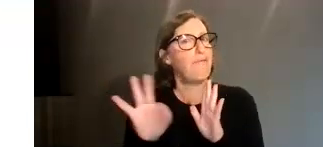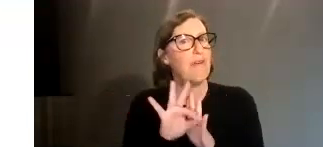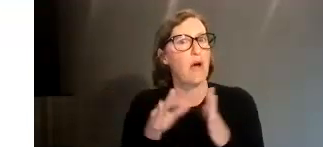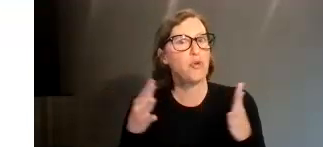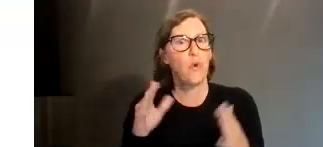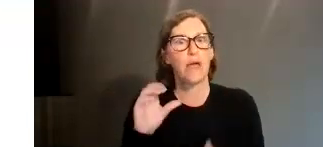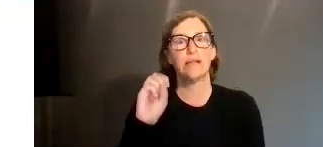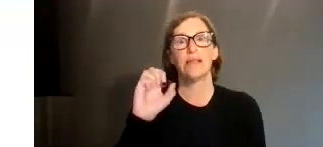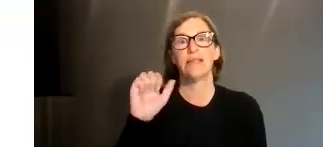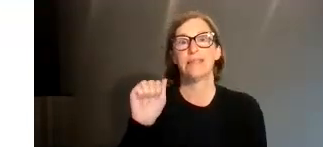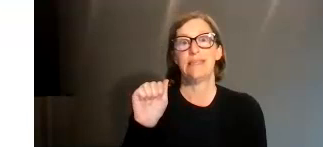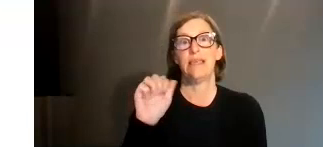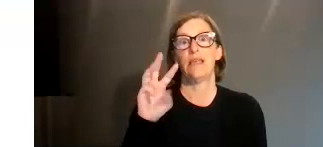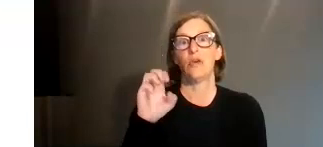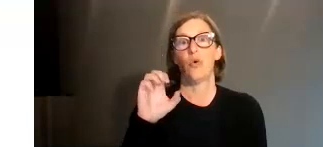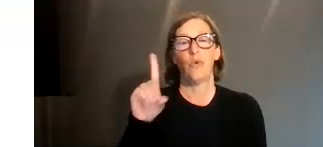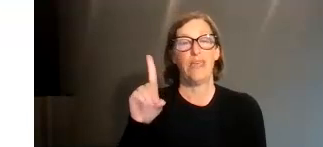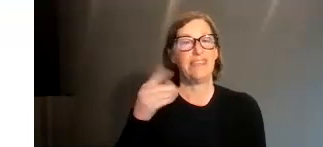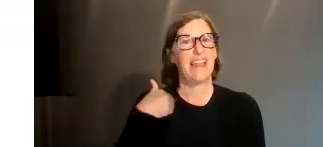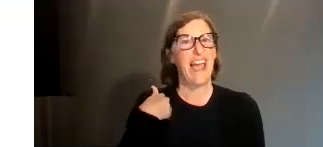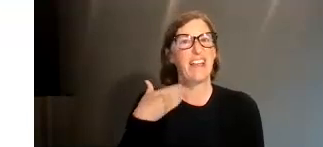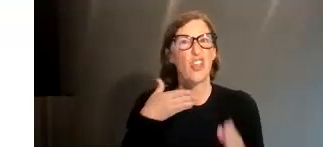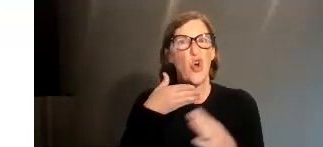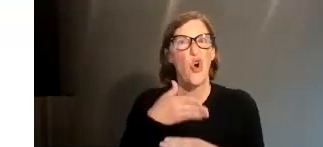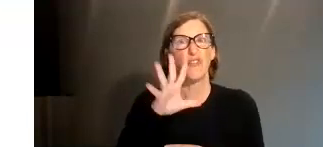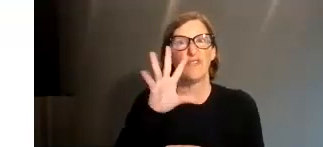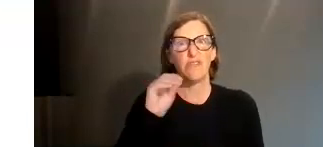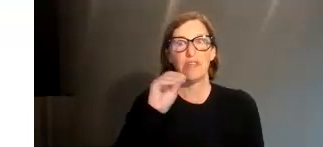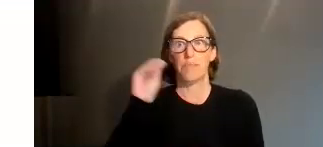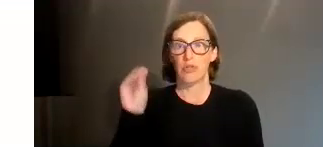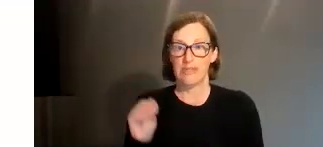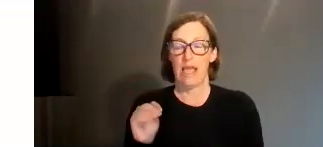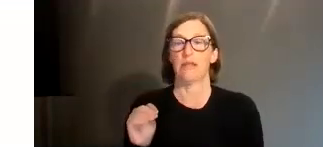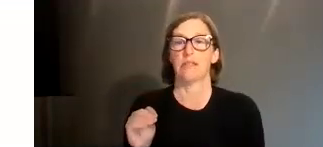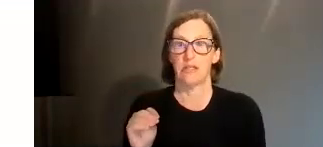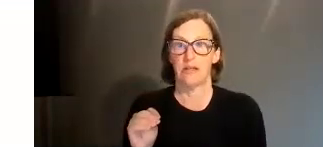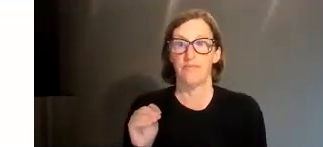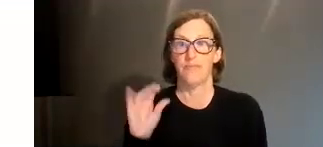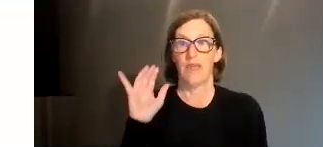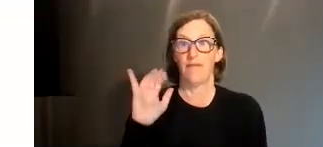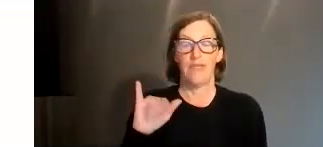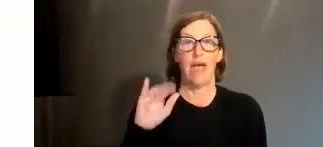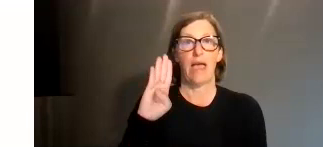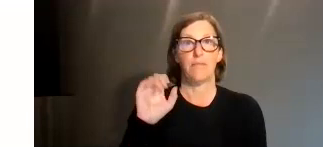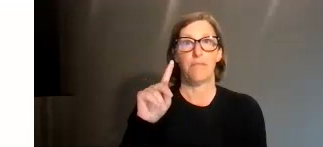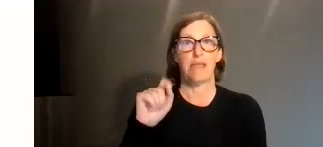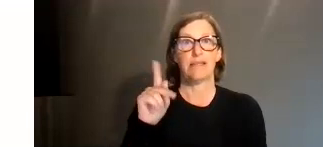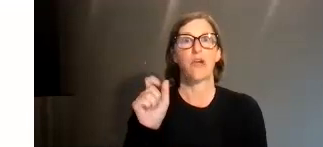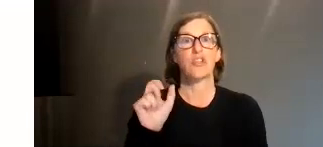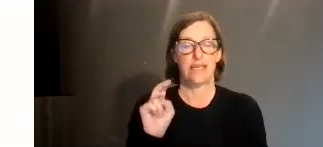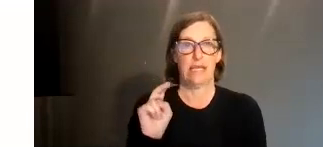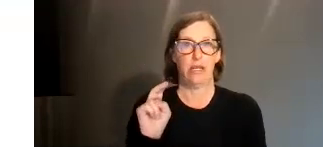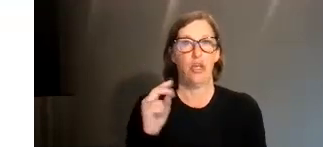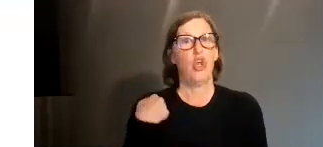seaweed which contains more than 50% of 9-cis beta-carotene. Then we use